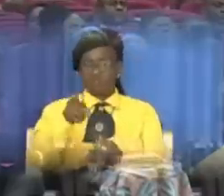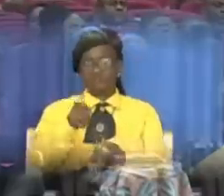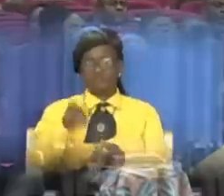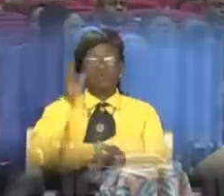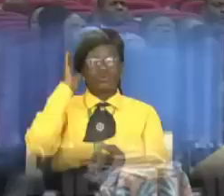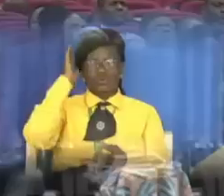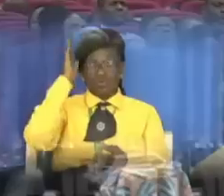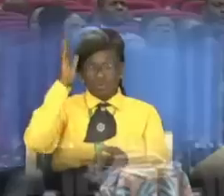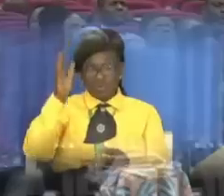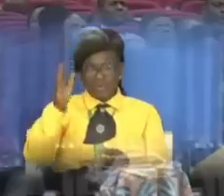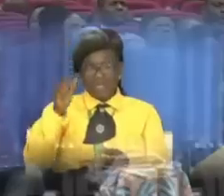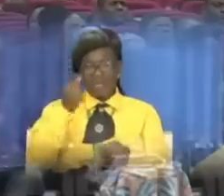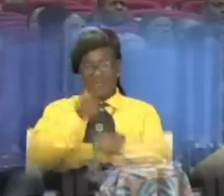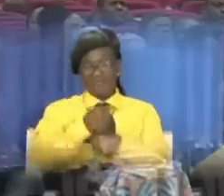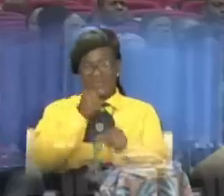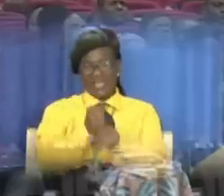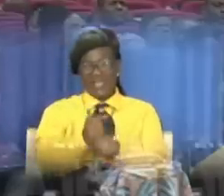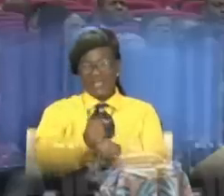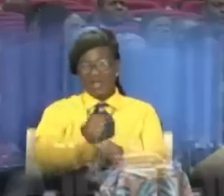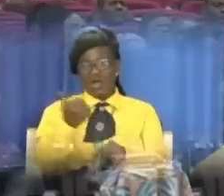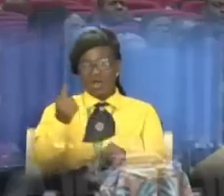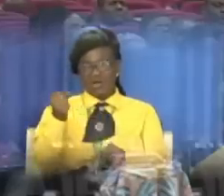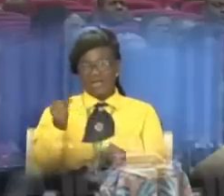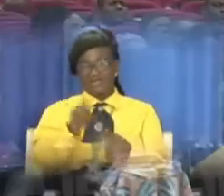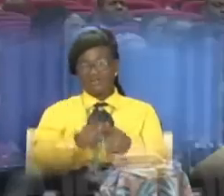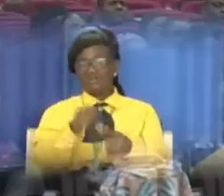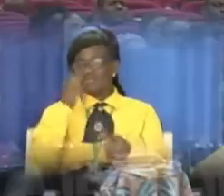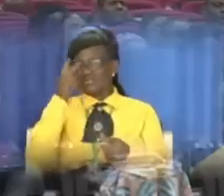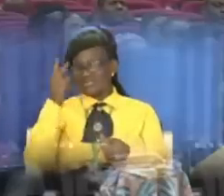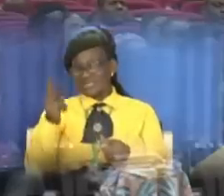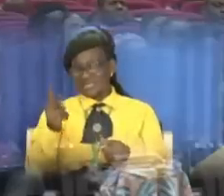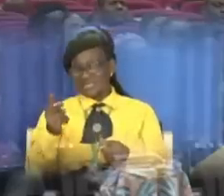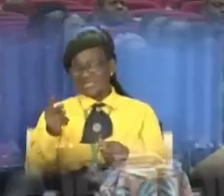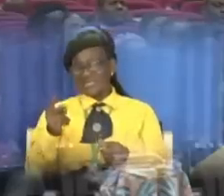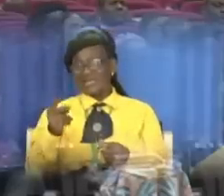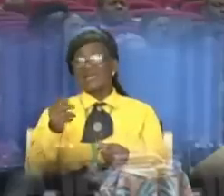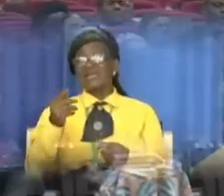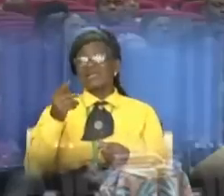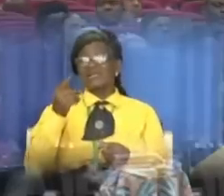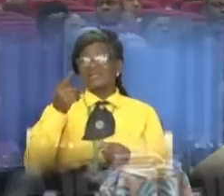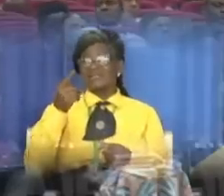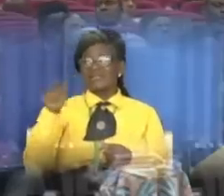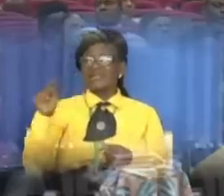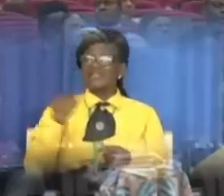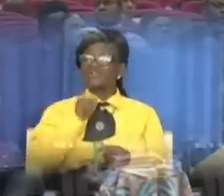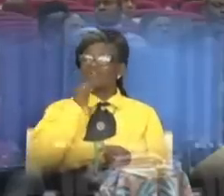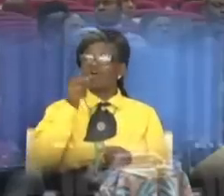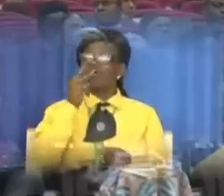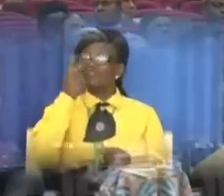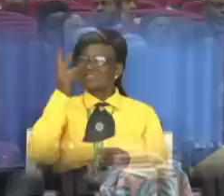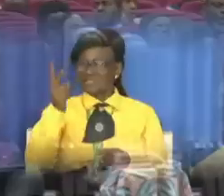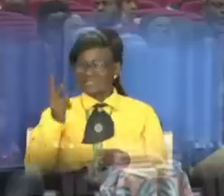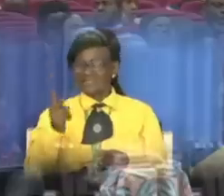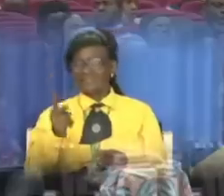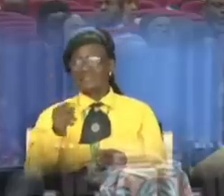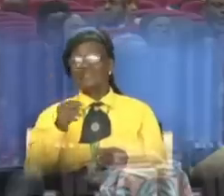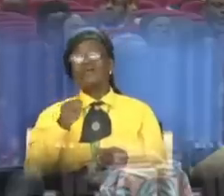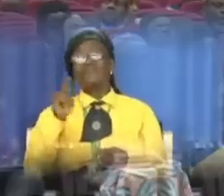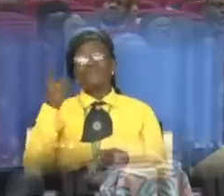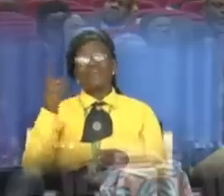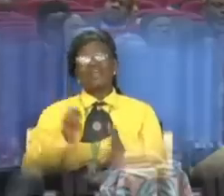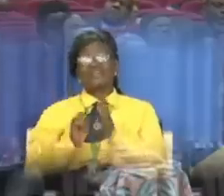to see the invisible. For example, in 2 Kings chapter 6, from verse 8 to